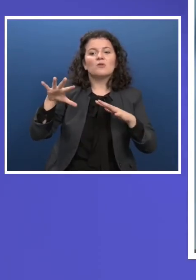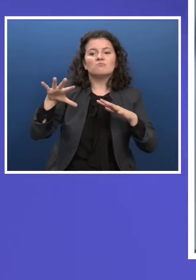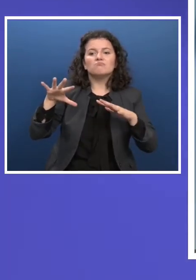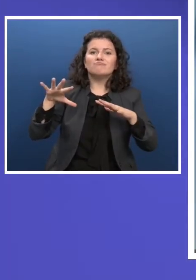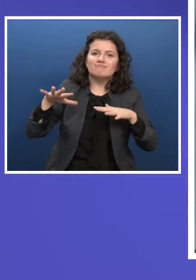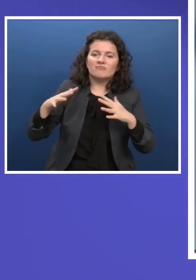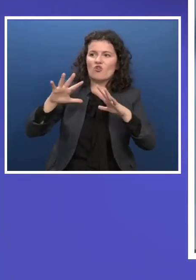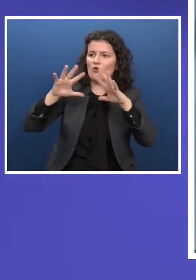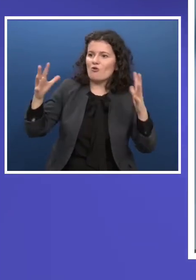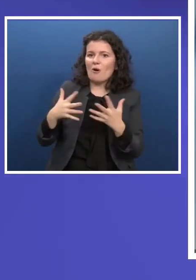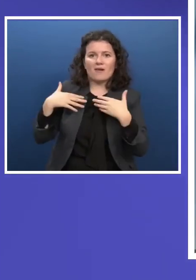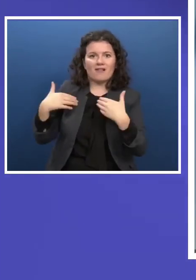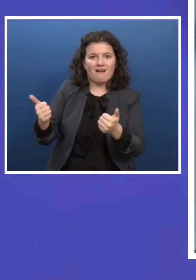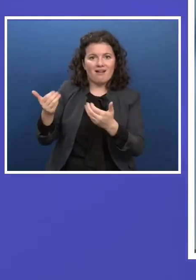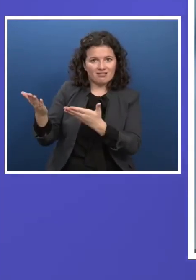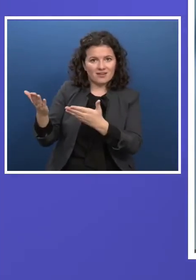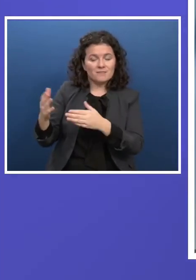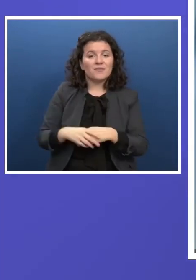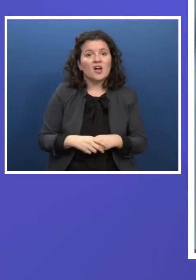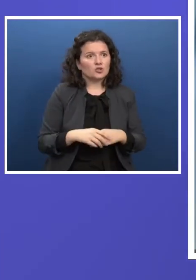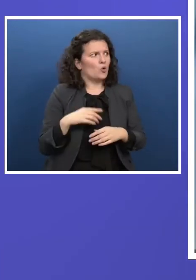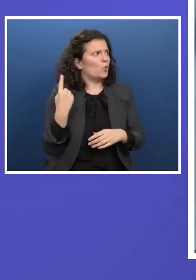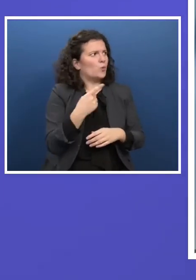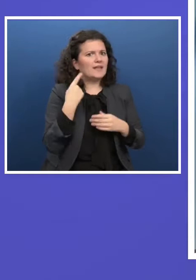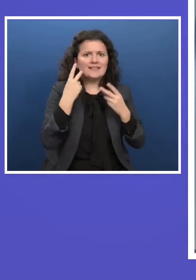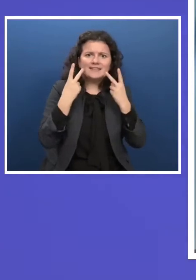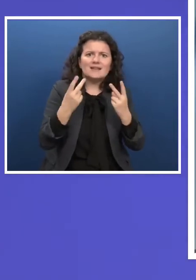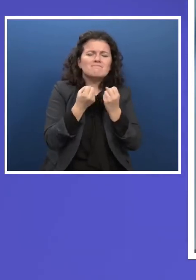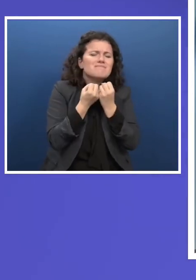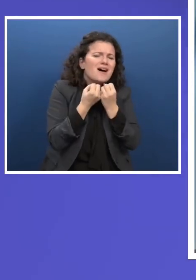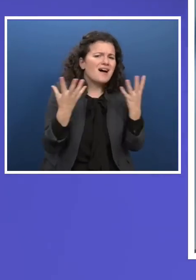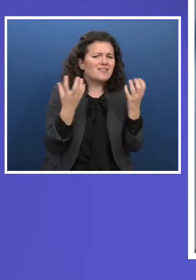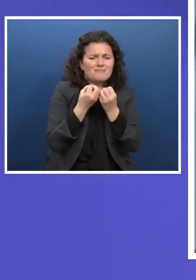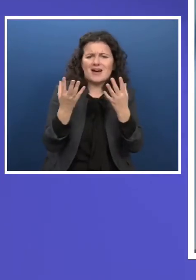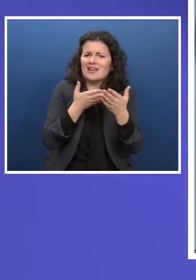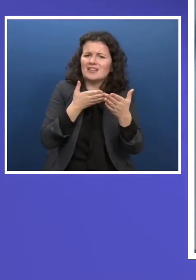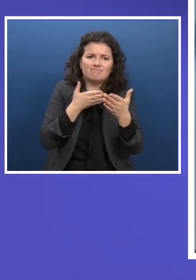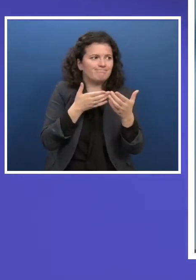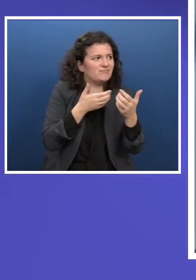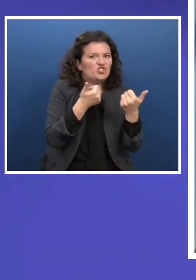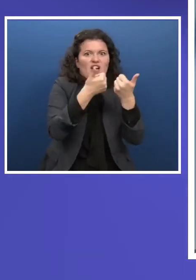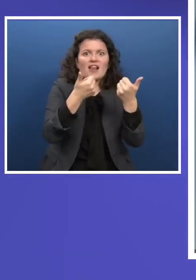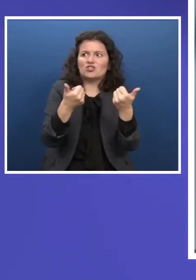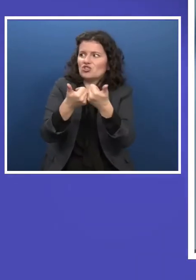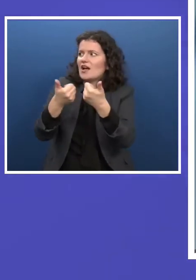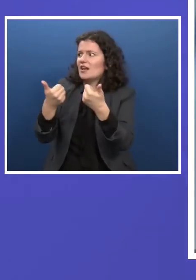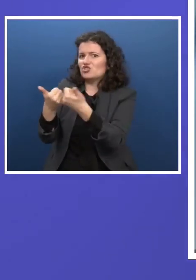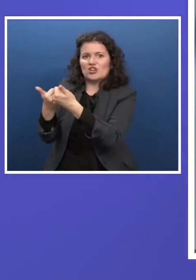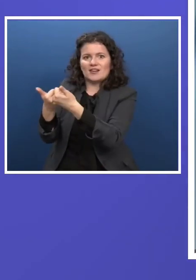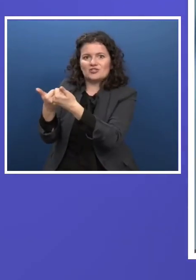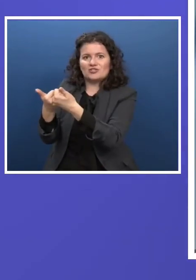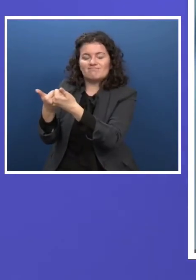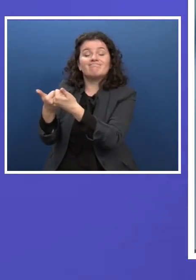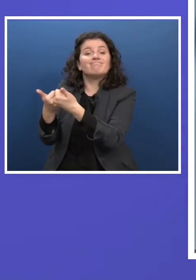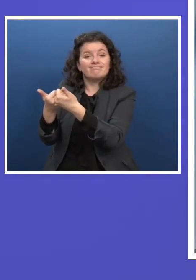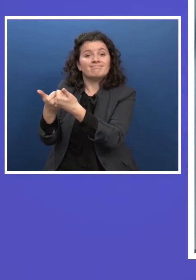a massive amount of challenges ahead, which are becoming even more important with the